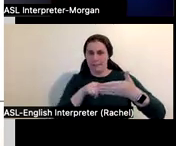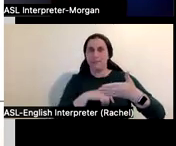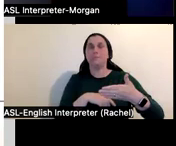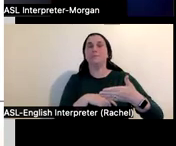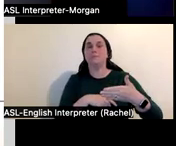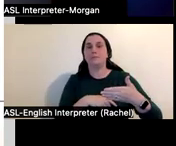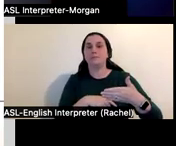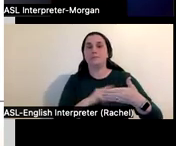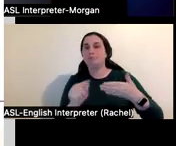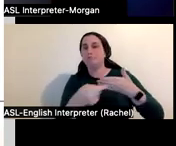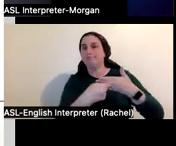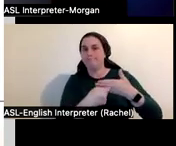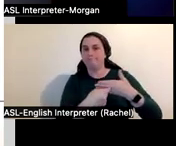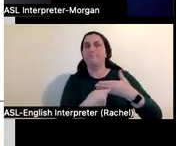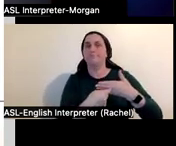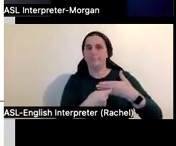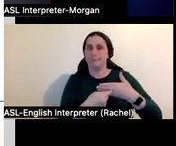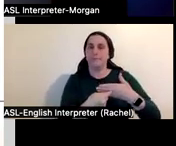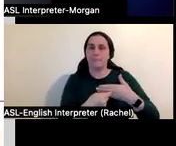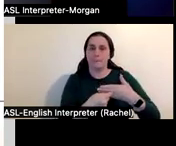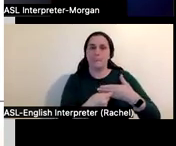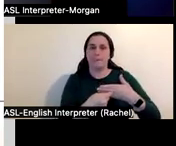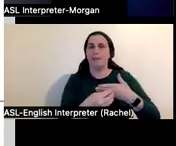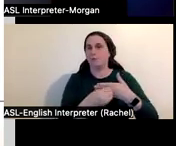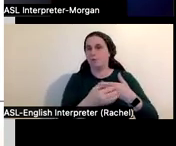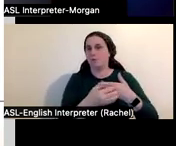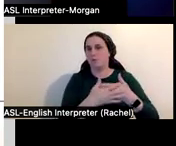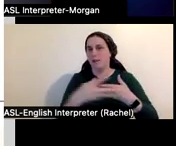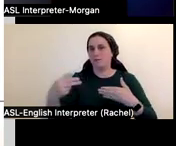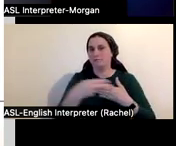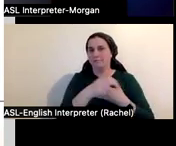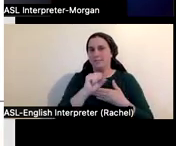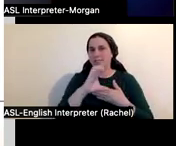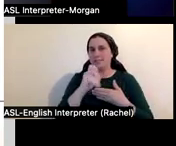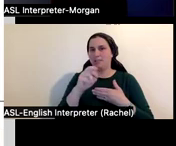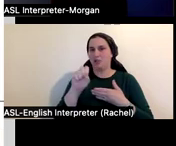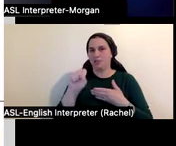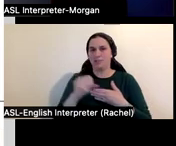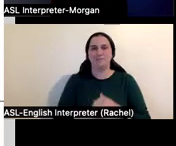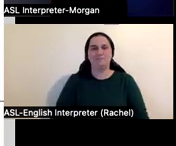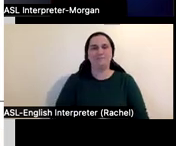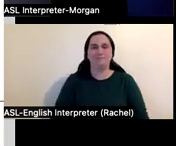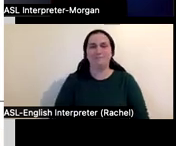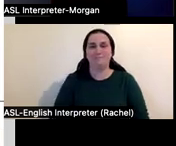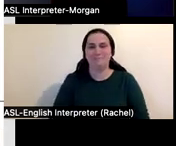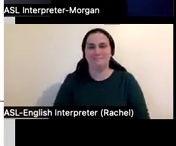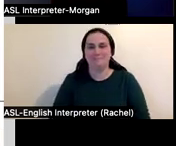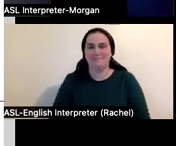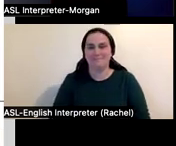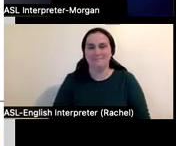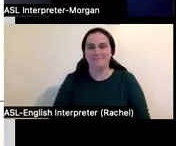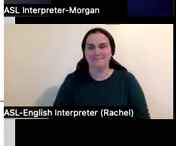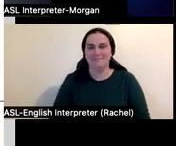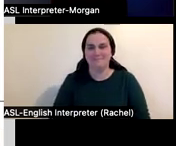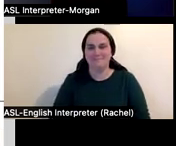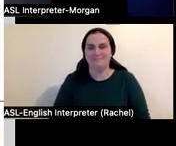on the back, it's the scissors. Because I don't want to misspell it, I'm just gonna draw. But you can,